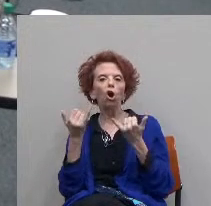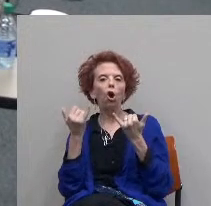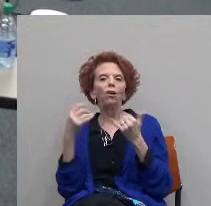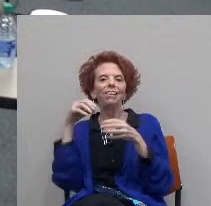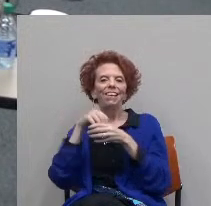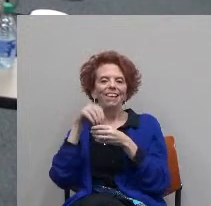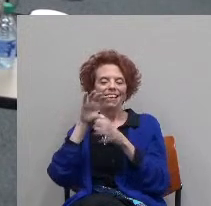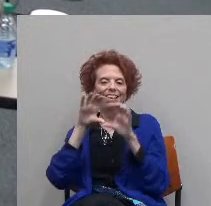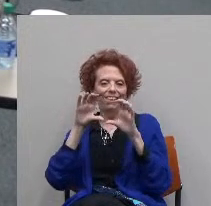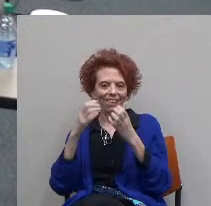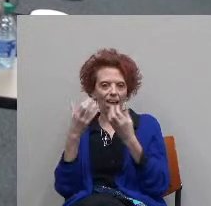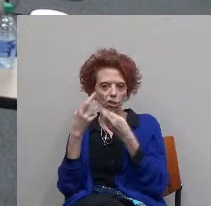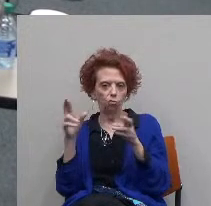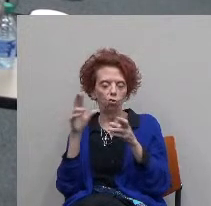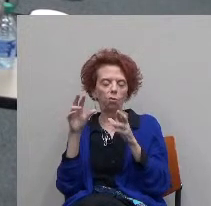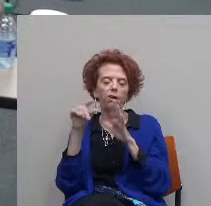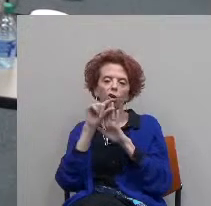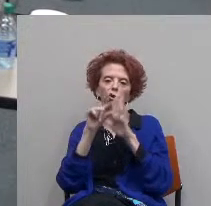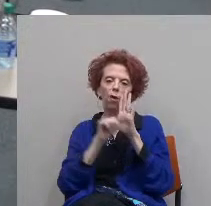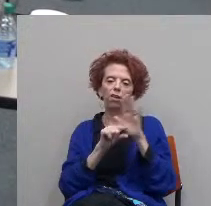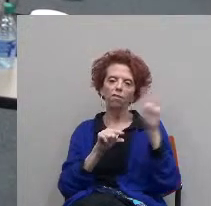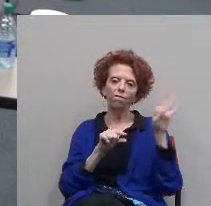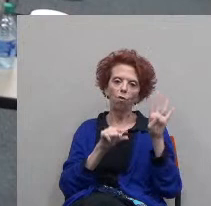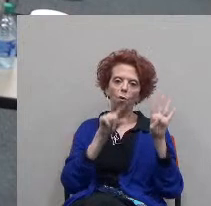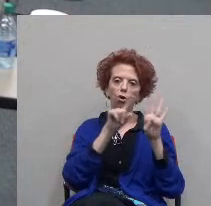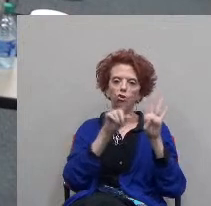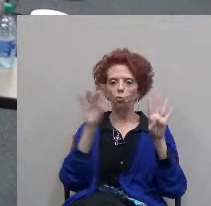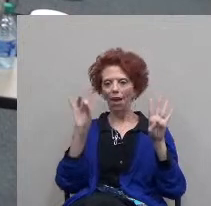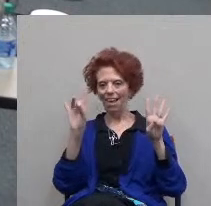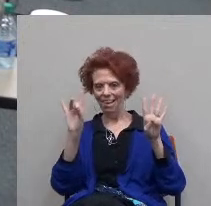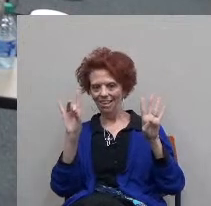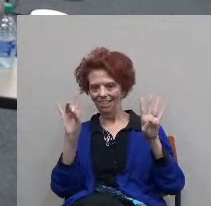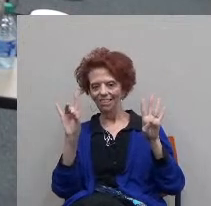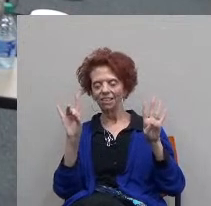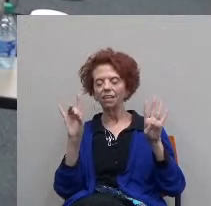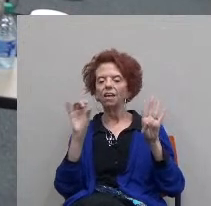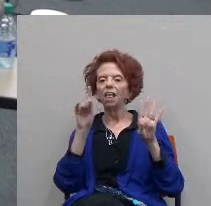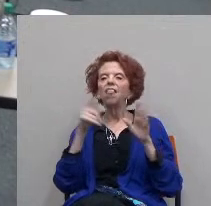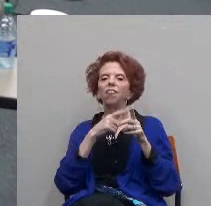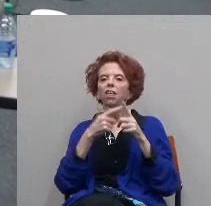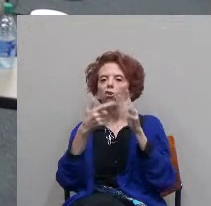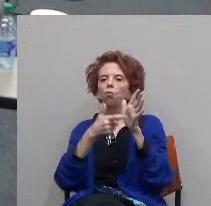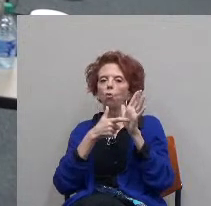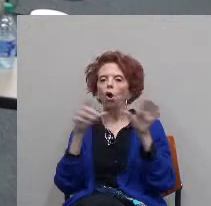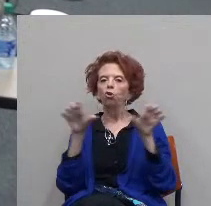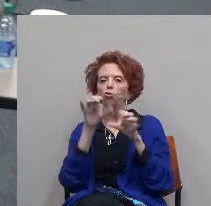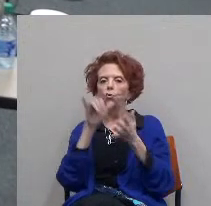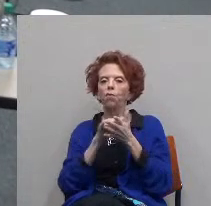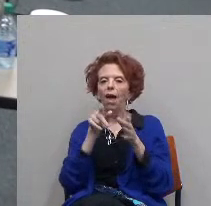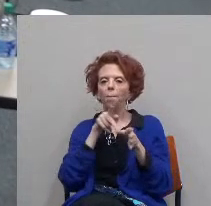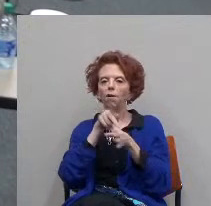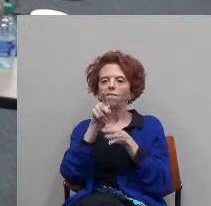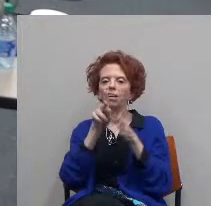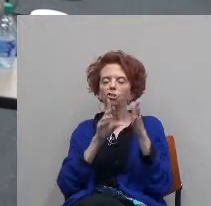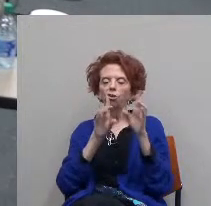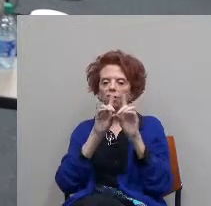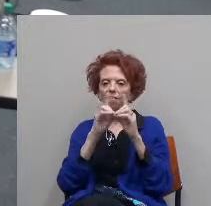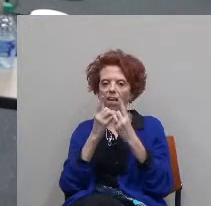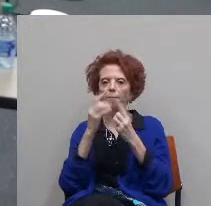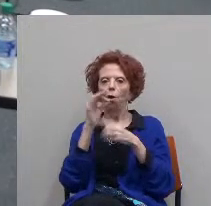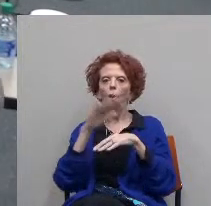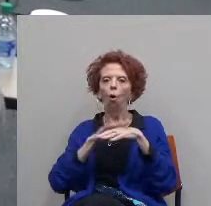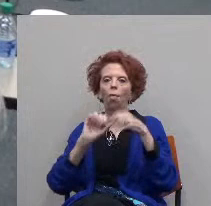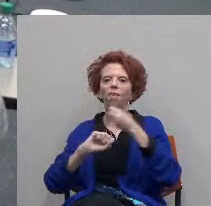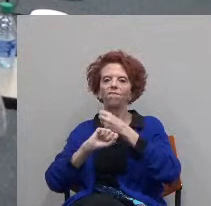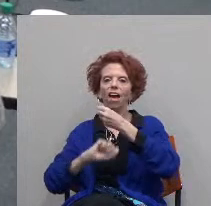in the classroom. So if you're in grades 4 through 8, you would be required to do this professional development training on the